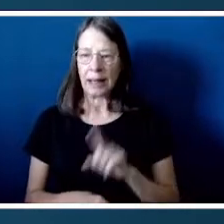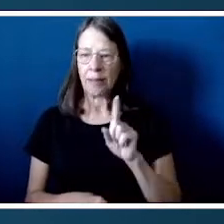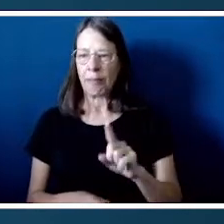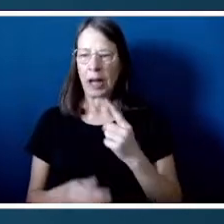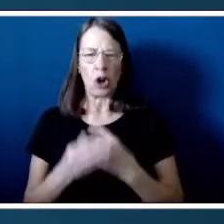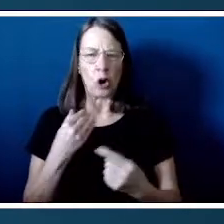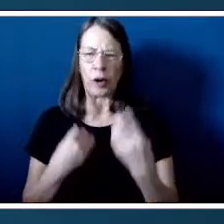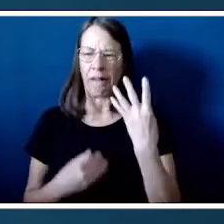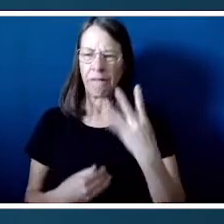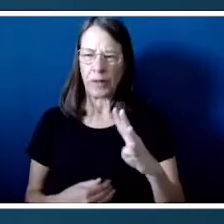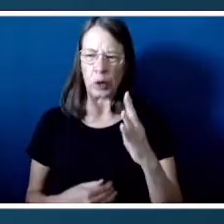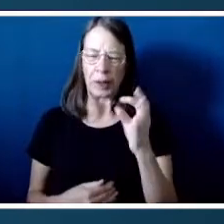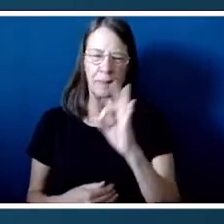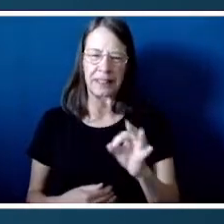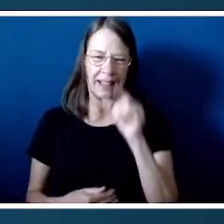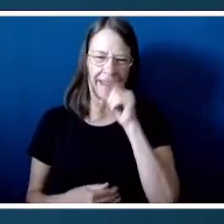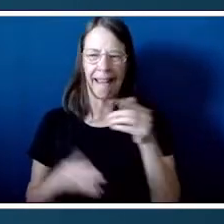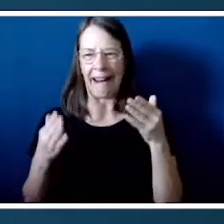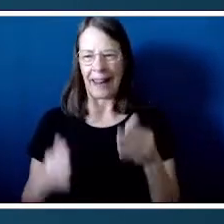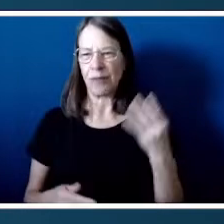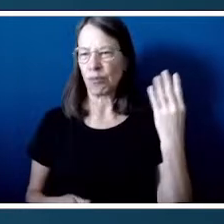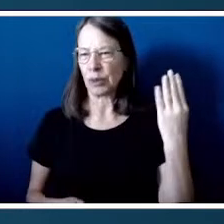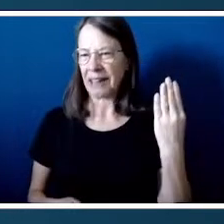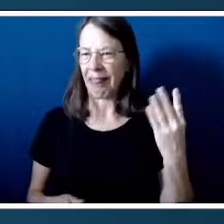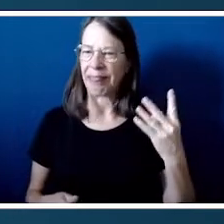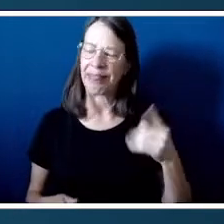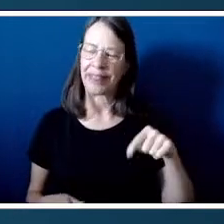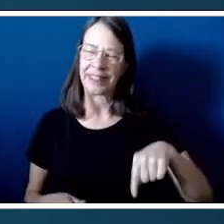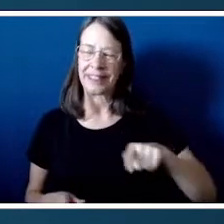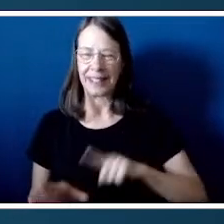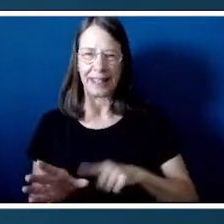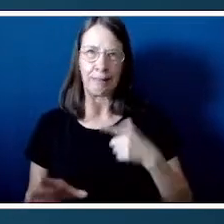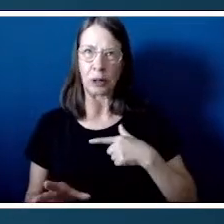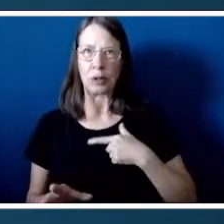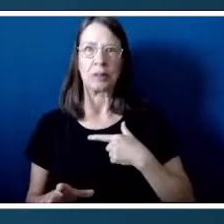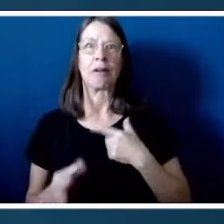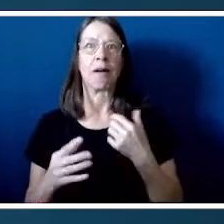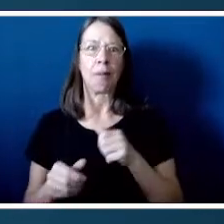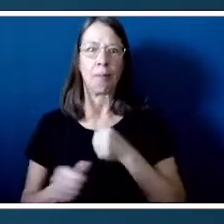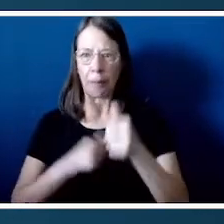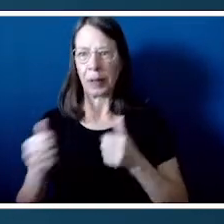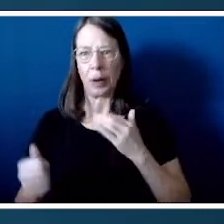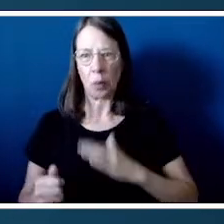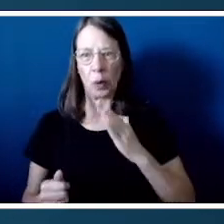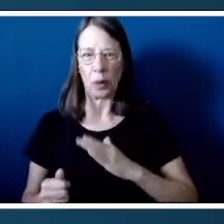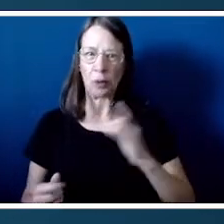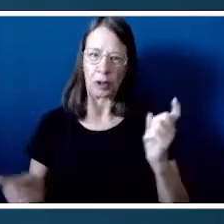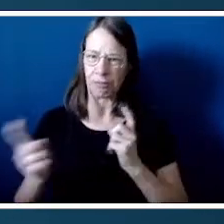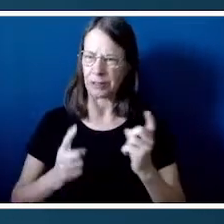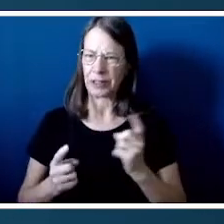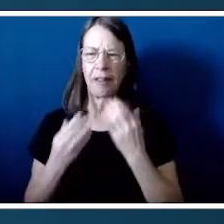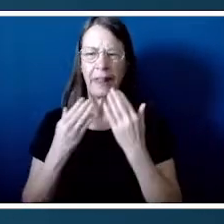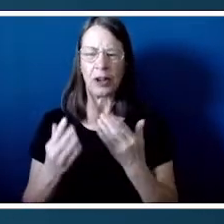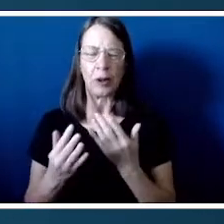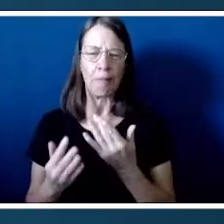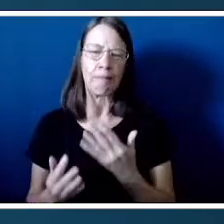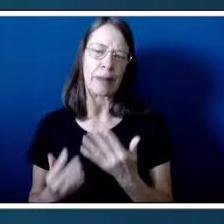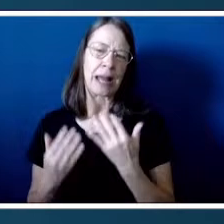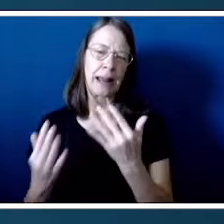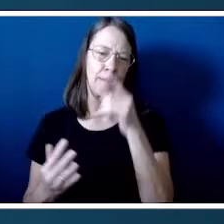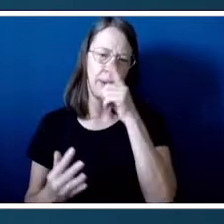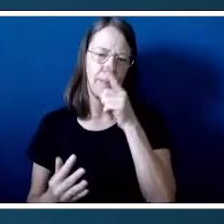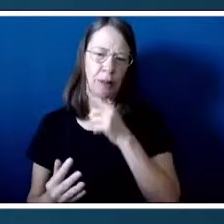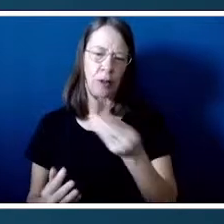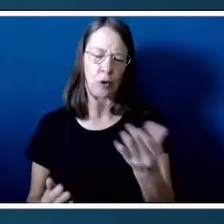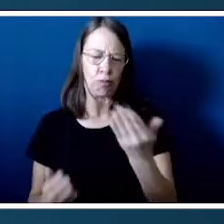we received this year. But thank you to all of those who provided proposals. As